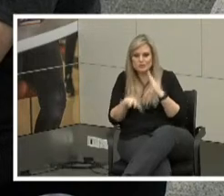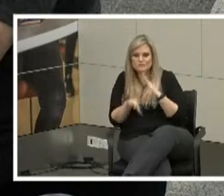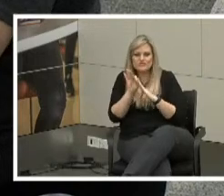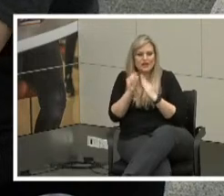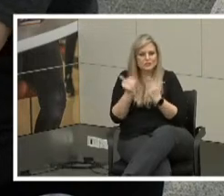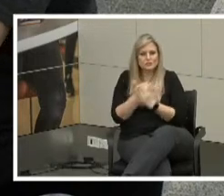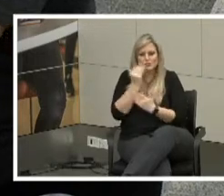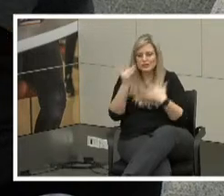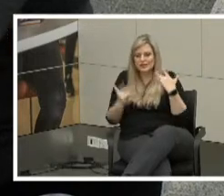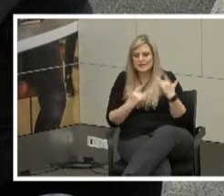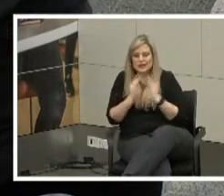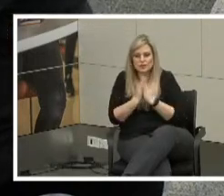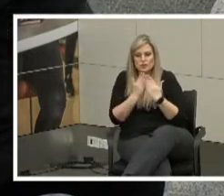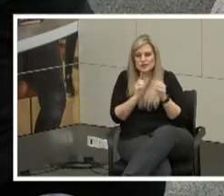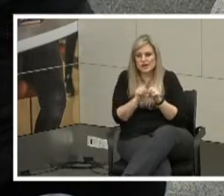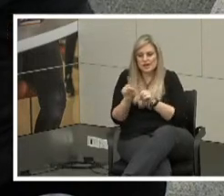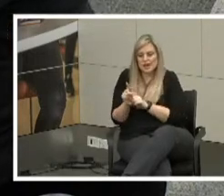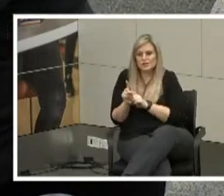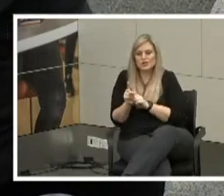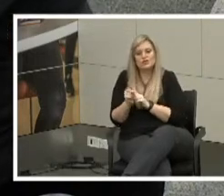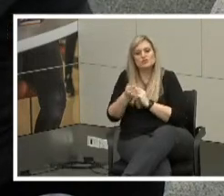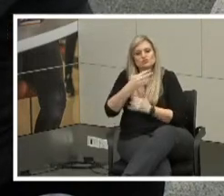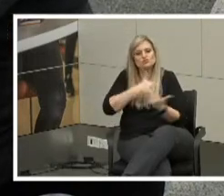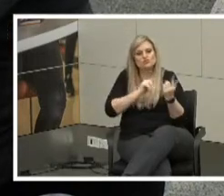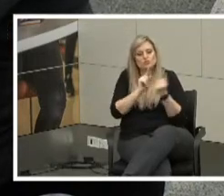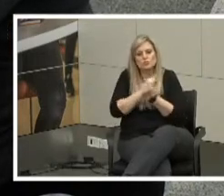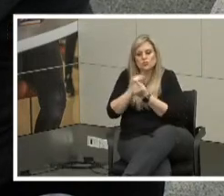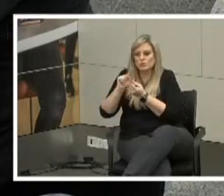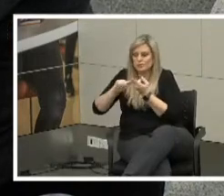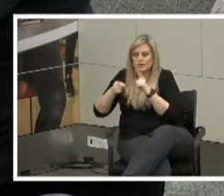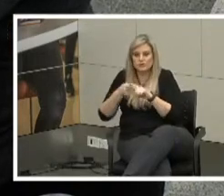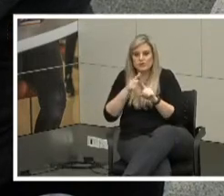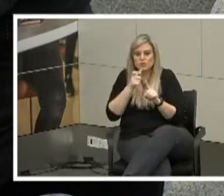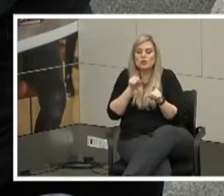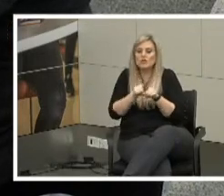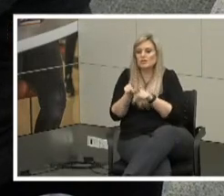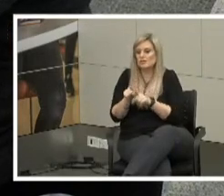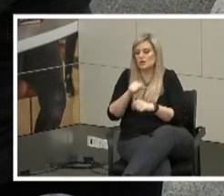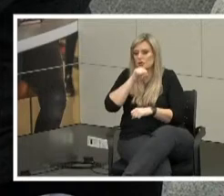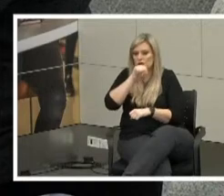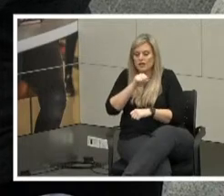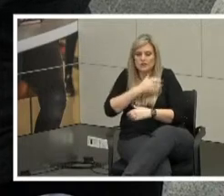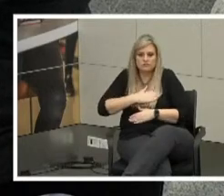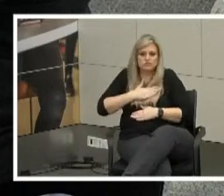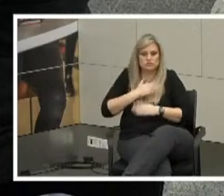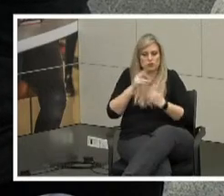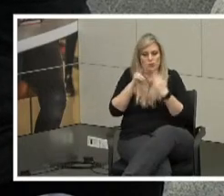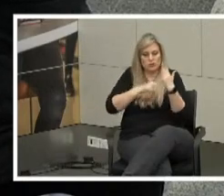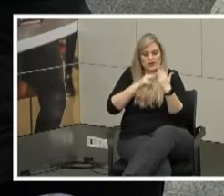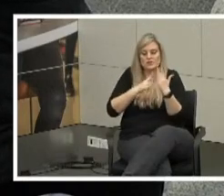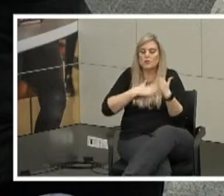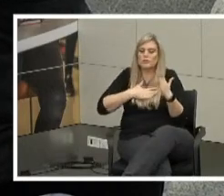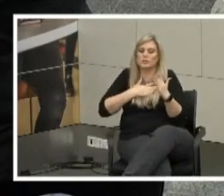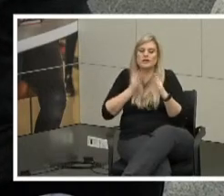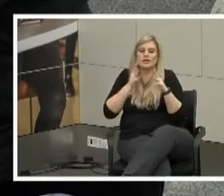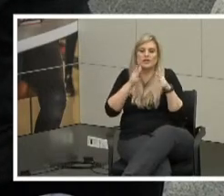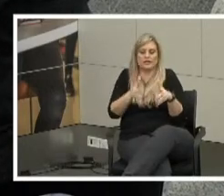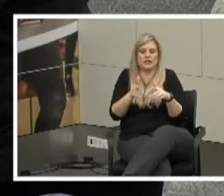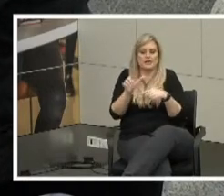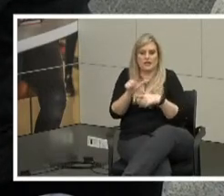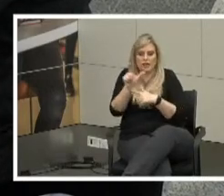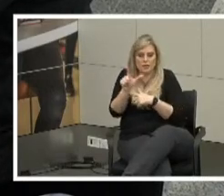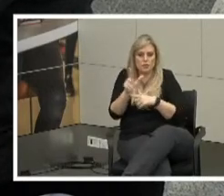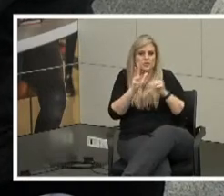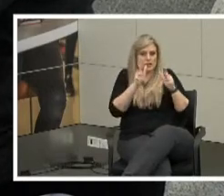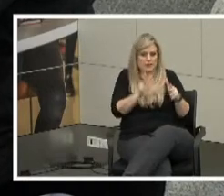has helped me to make new friends that also love to read so I suggest that you leave our Librarians and our books